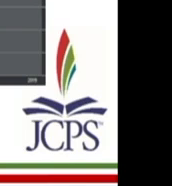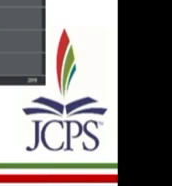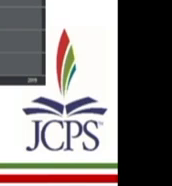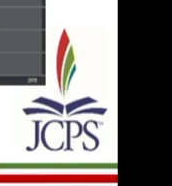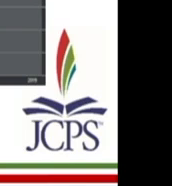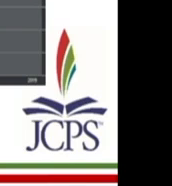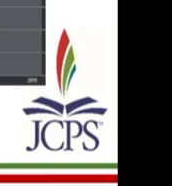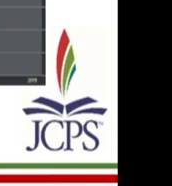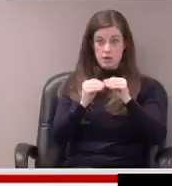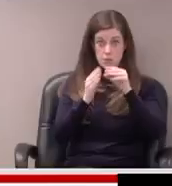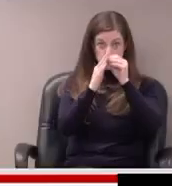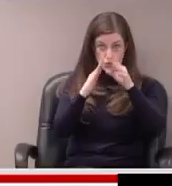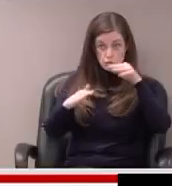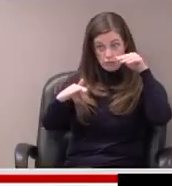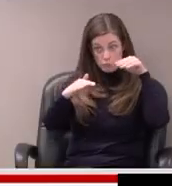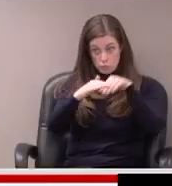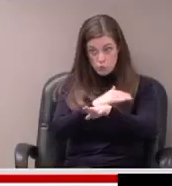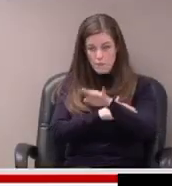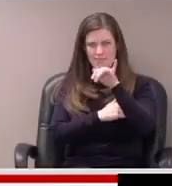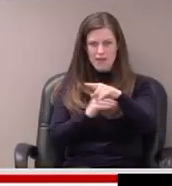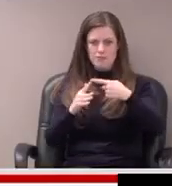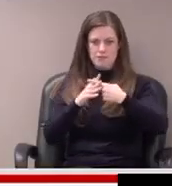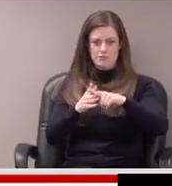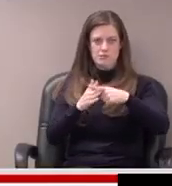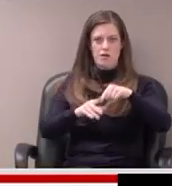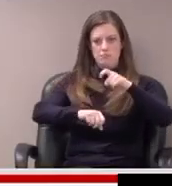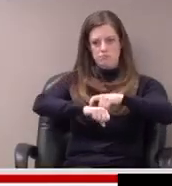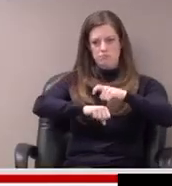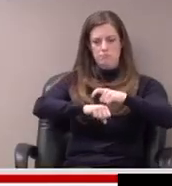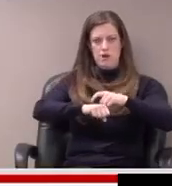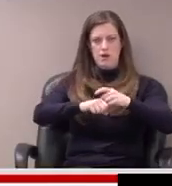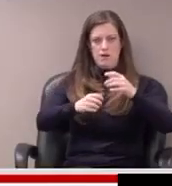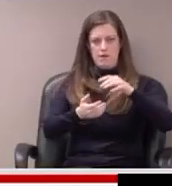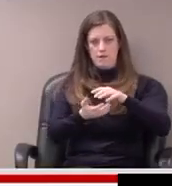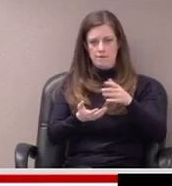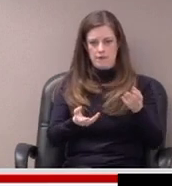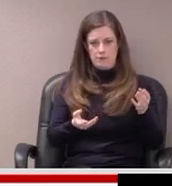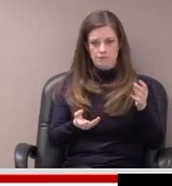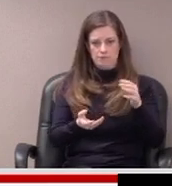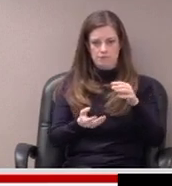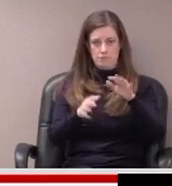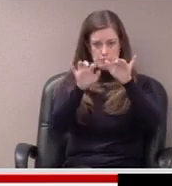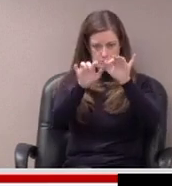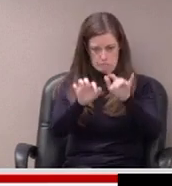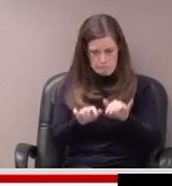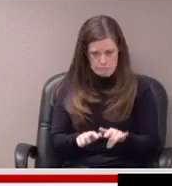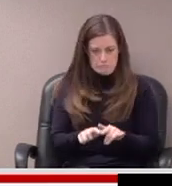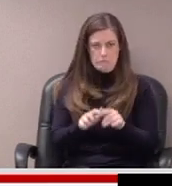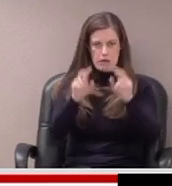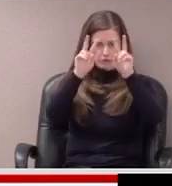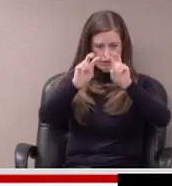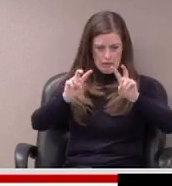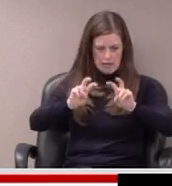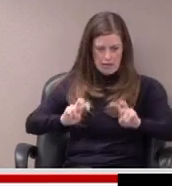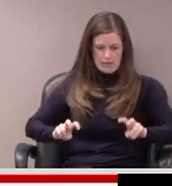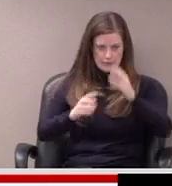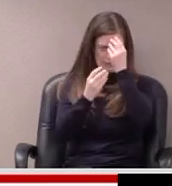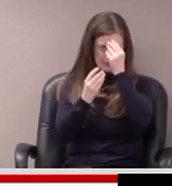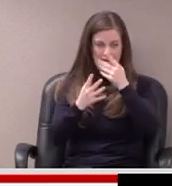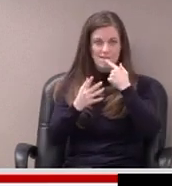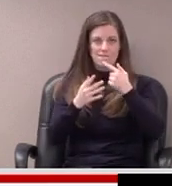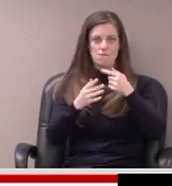enrollments, that's our starting point for compiling, analyzing data to start developing enrollment projections for the next